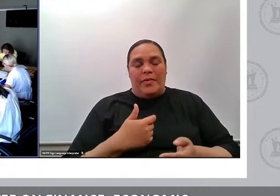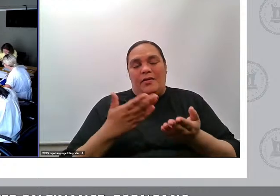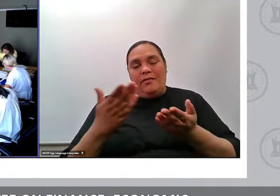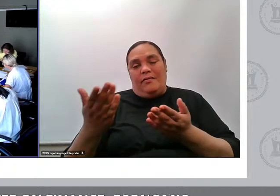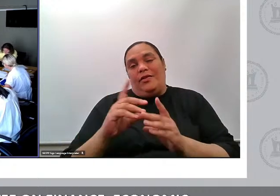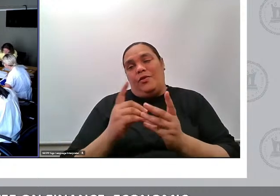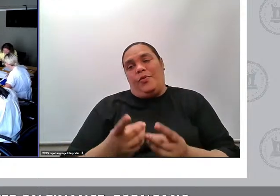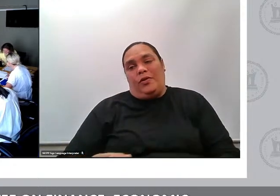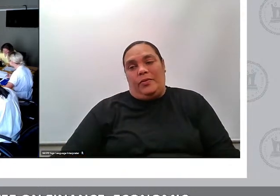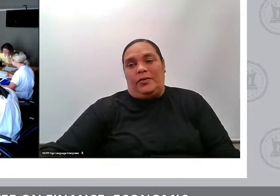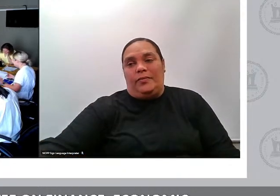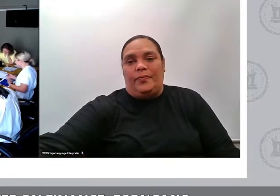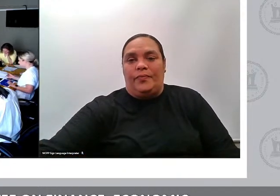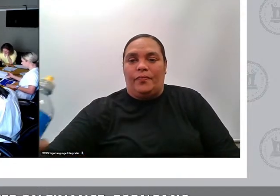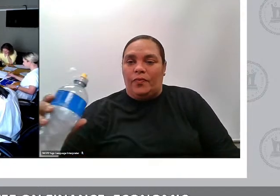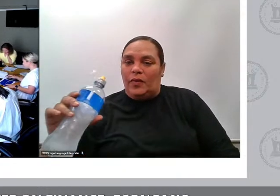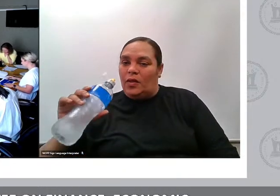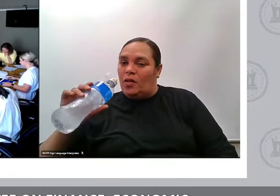to the department.